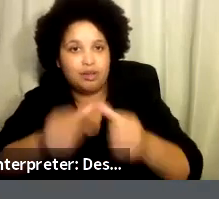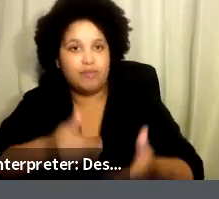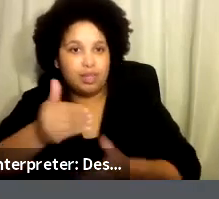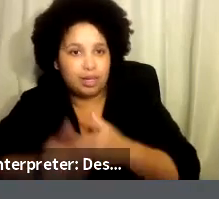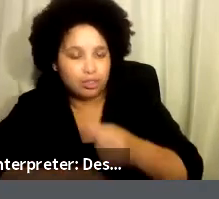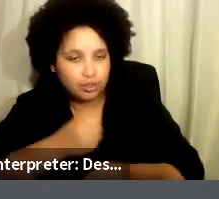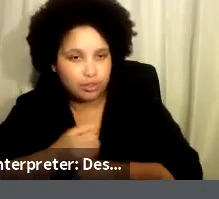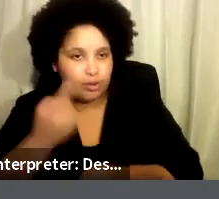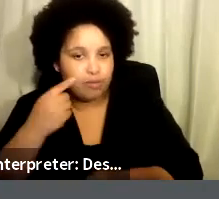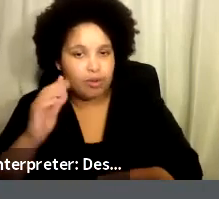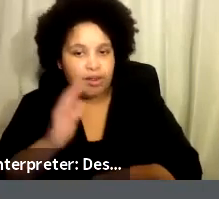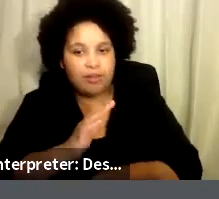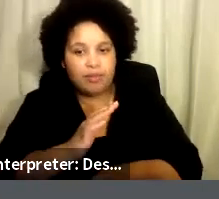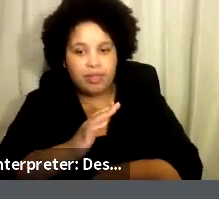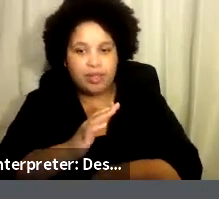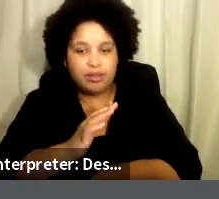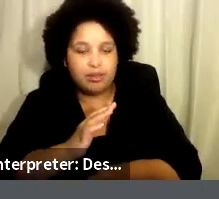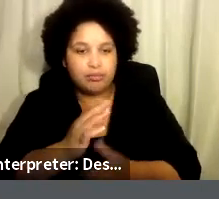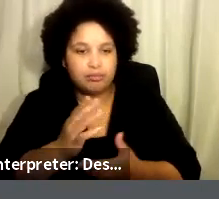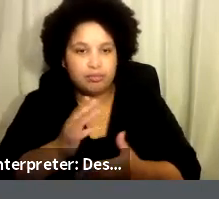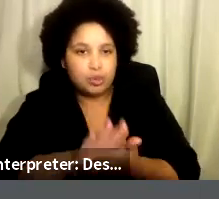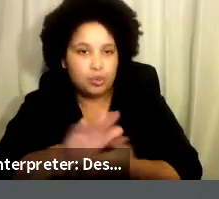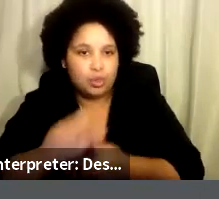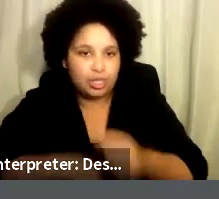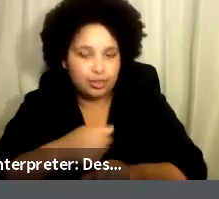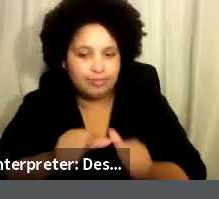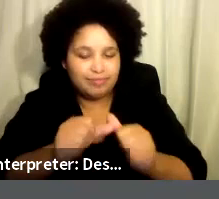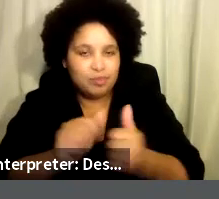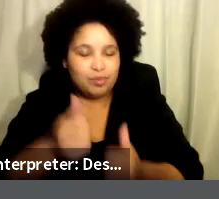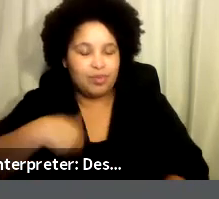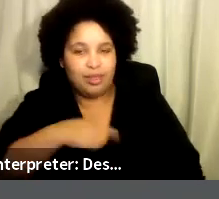their 2nd year with us.